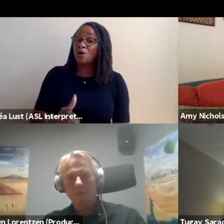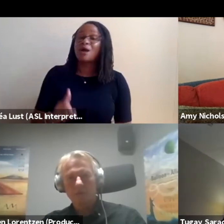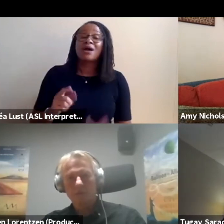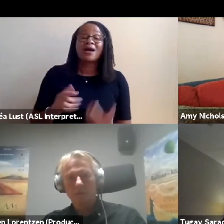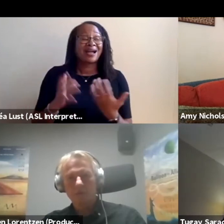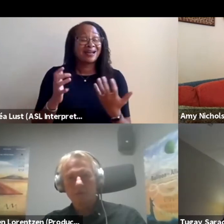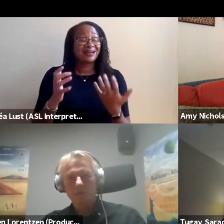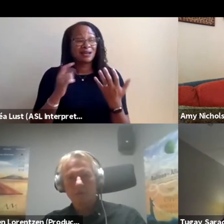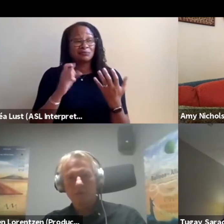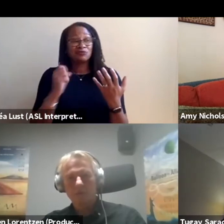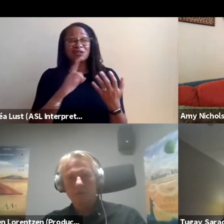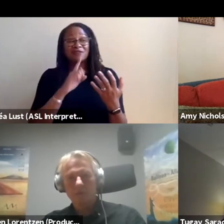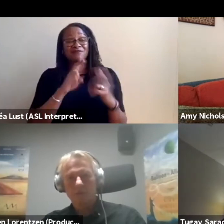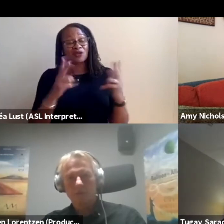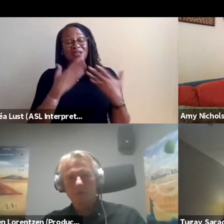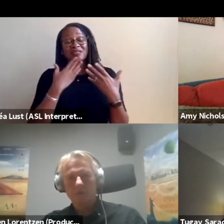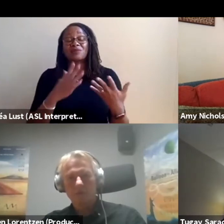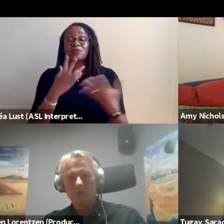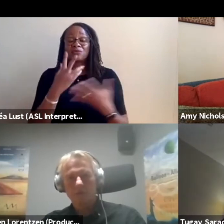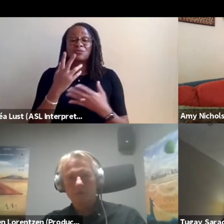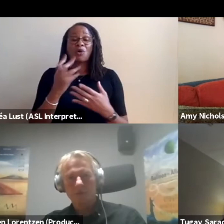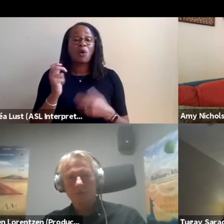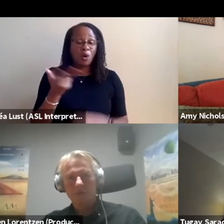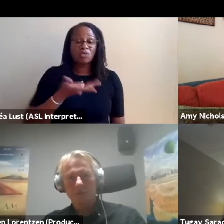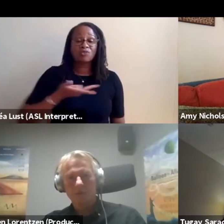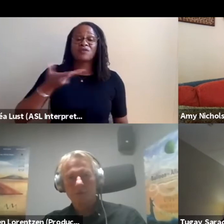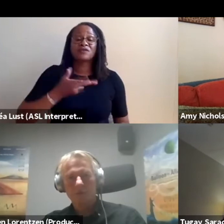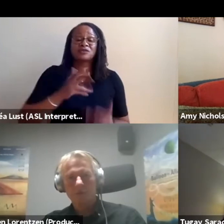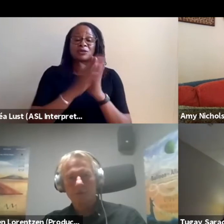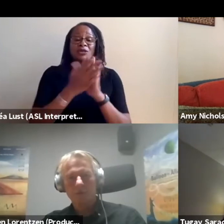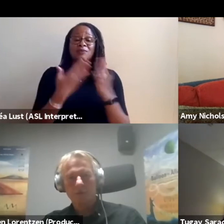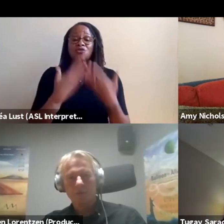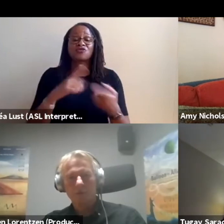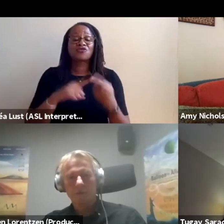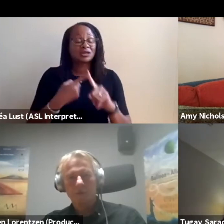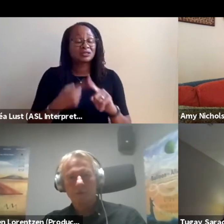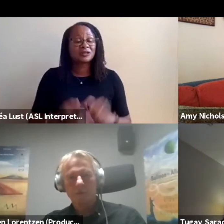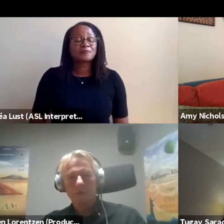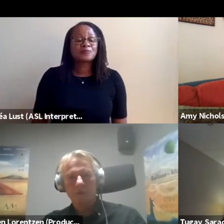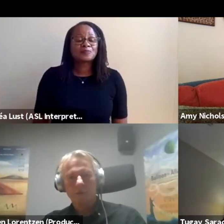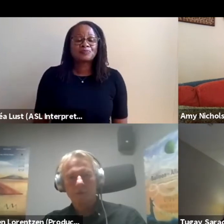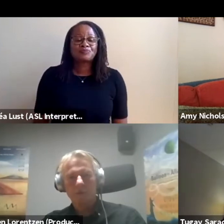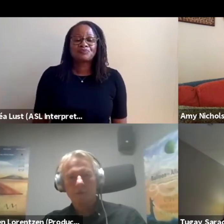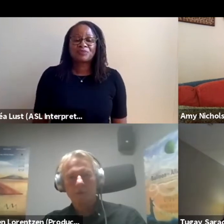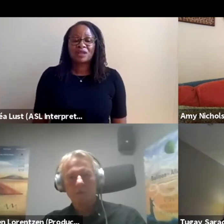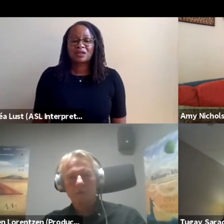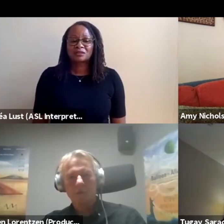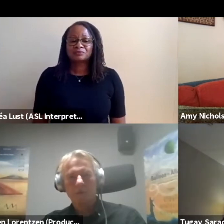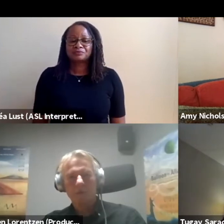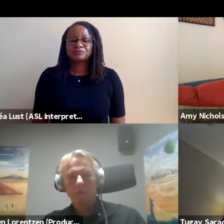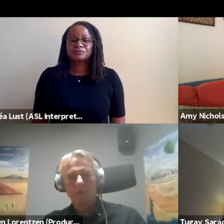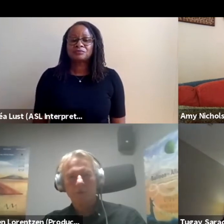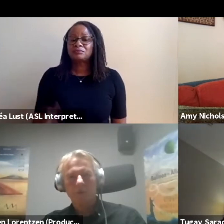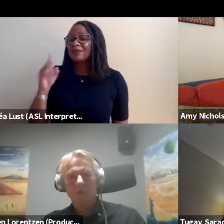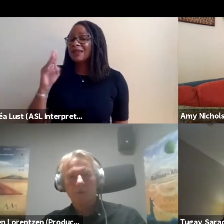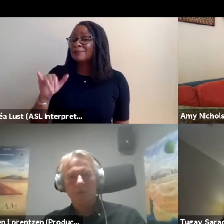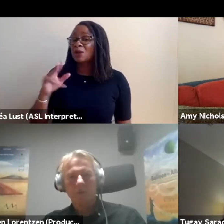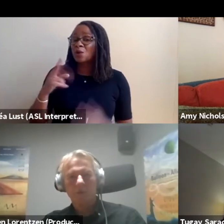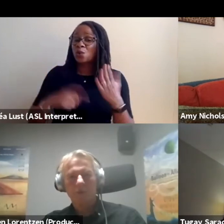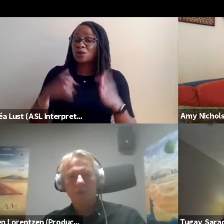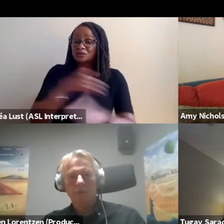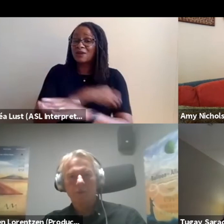so thankful for that. I mean, what's so powerful about what you just shared is that you're kind